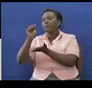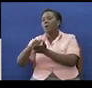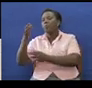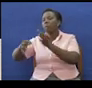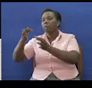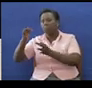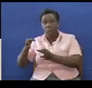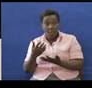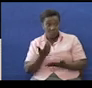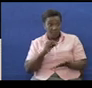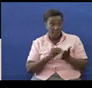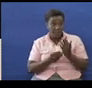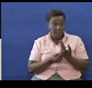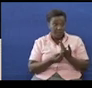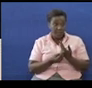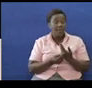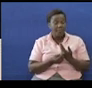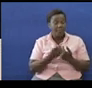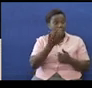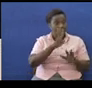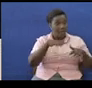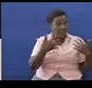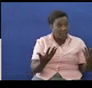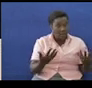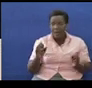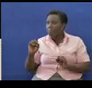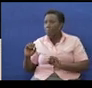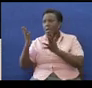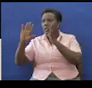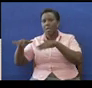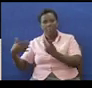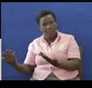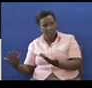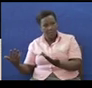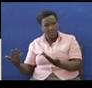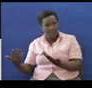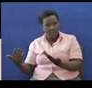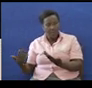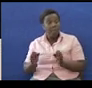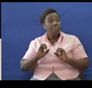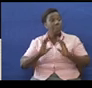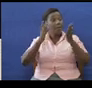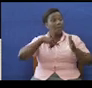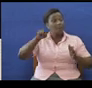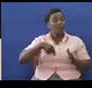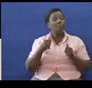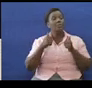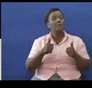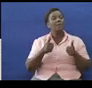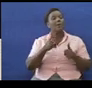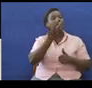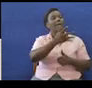that no water, no life. Do you agree with me? No water, no